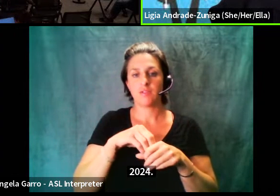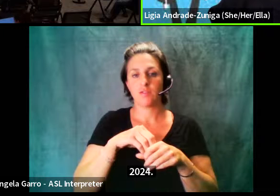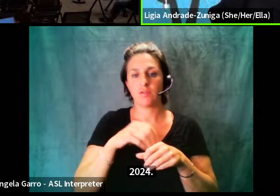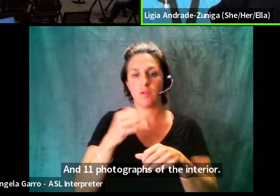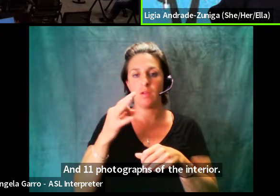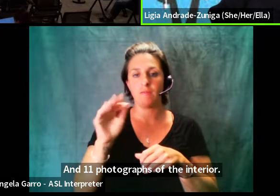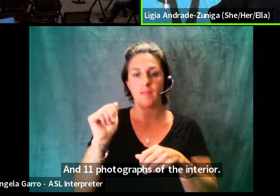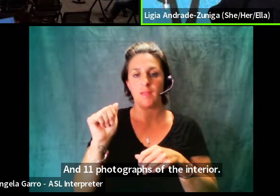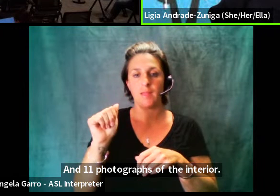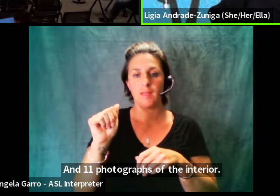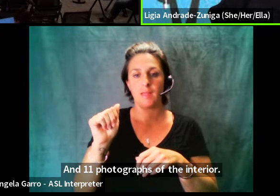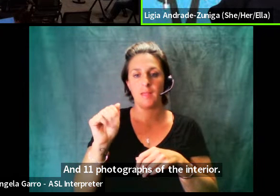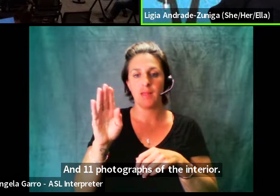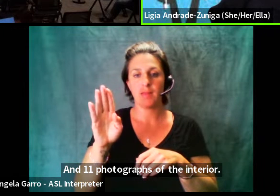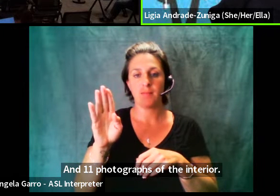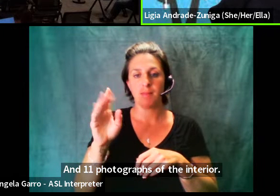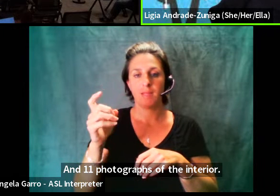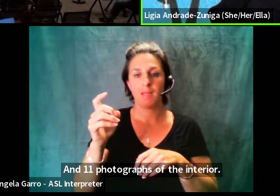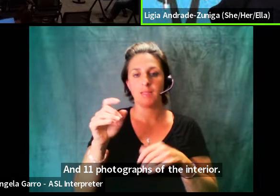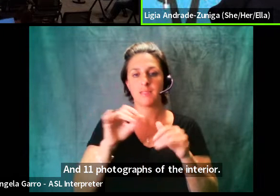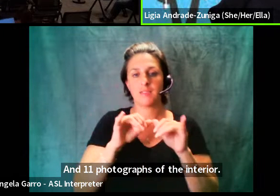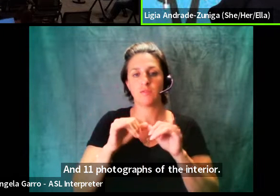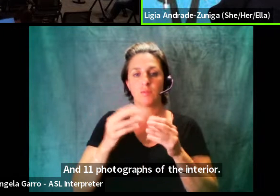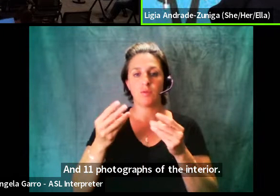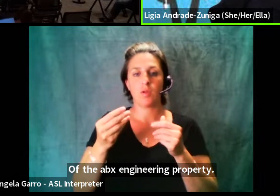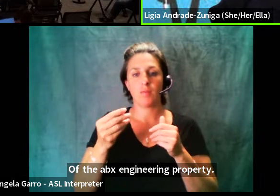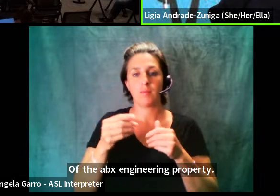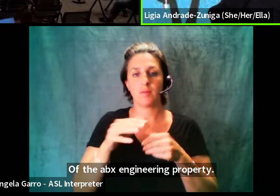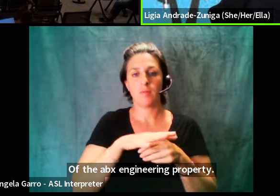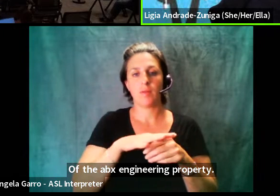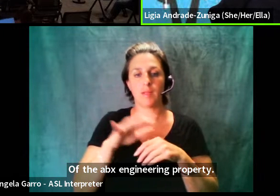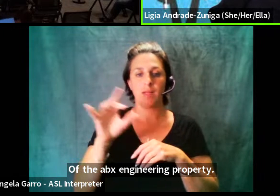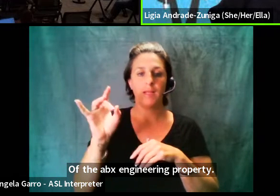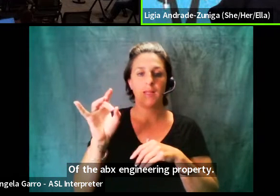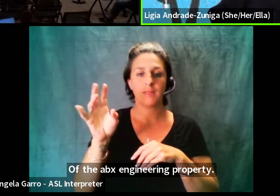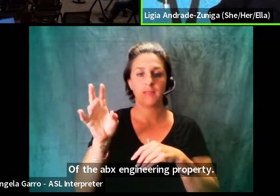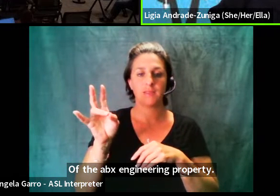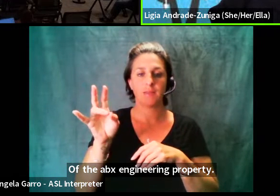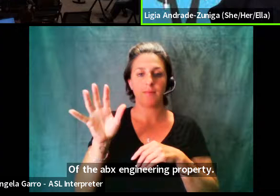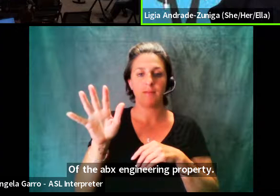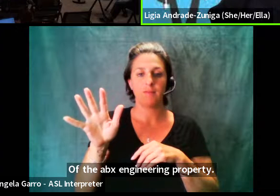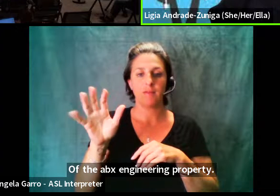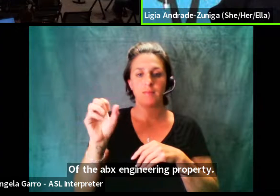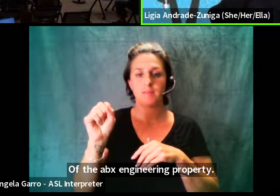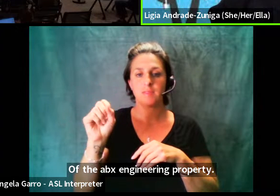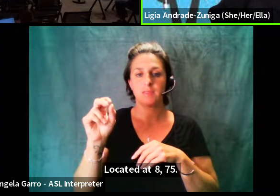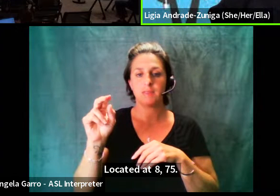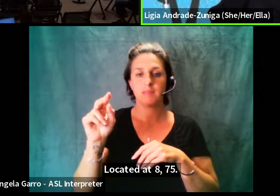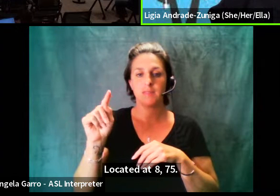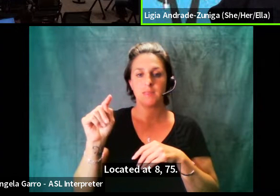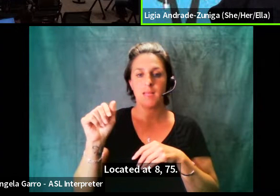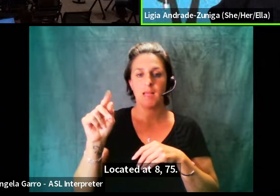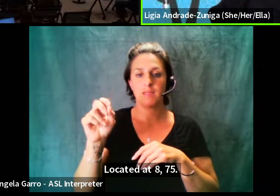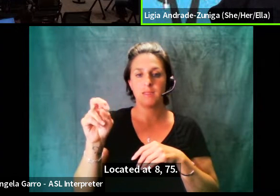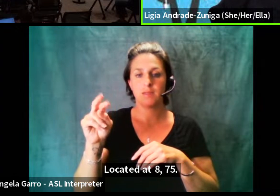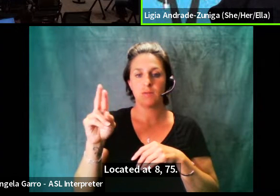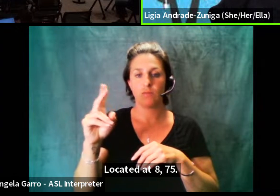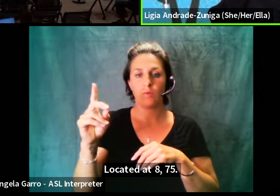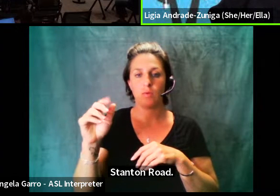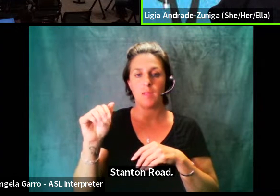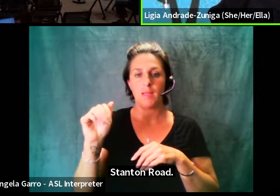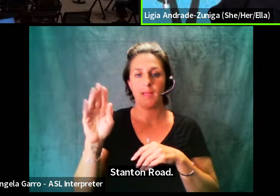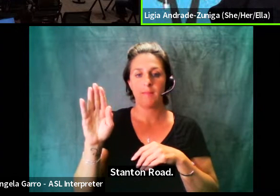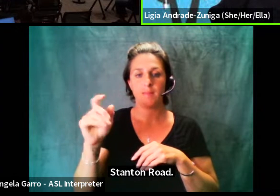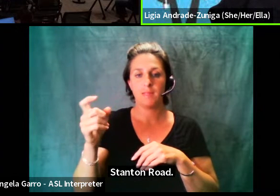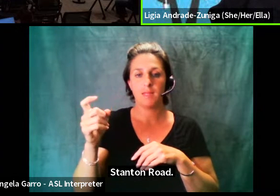ABX Engineering property located at 875 Stanton Road. An ABX machinery